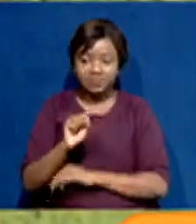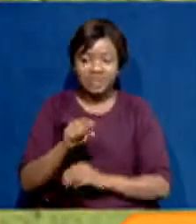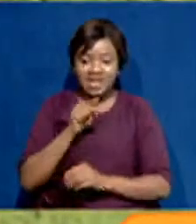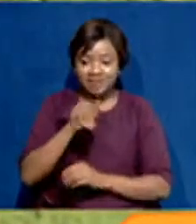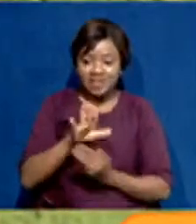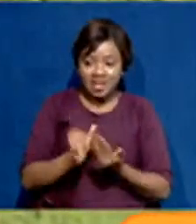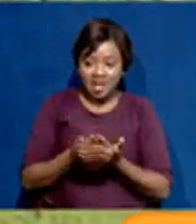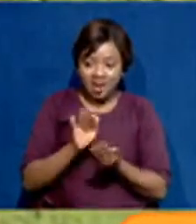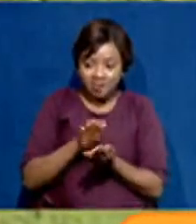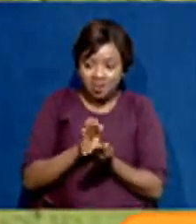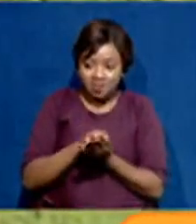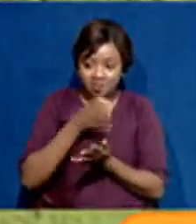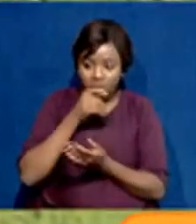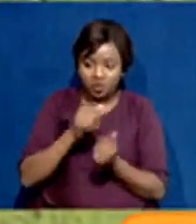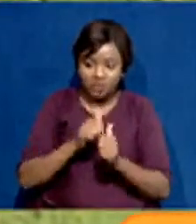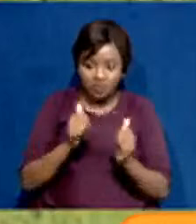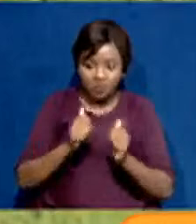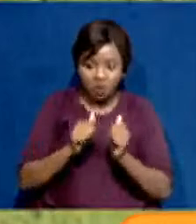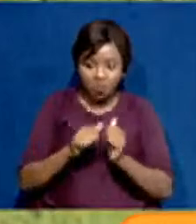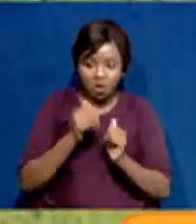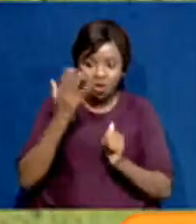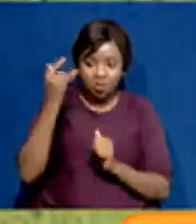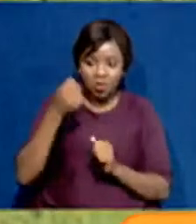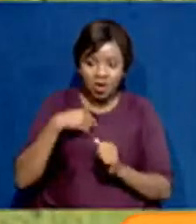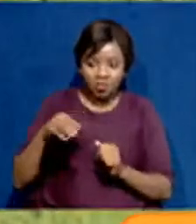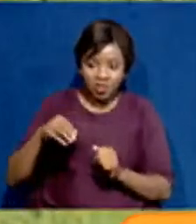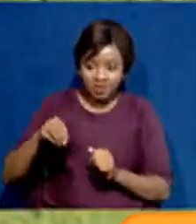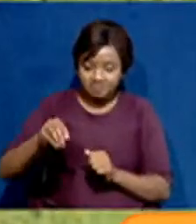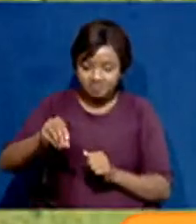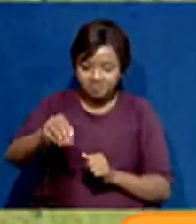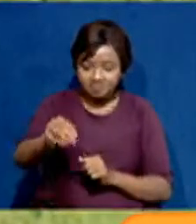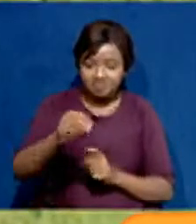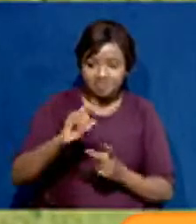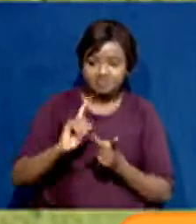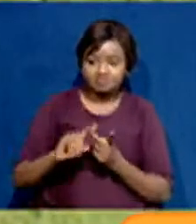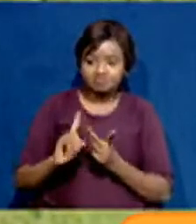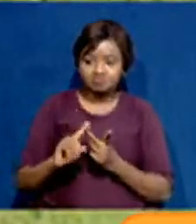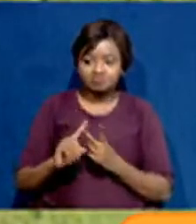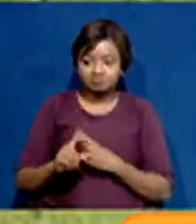vizuri sababu tunaweka mbolea